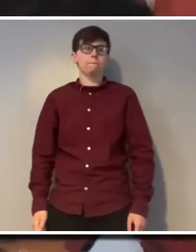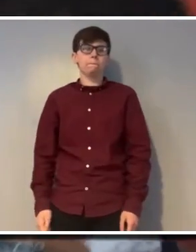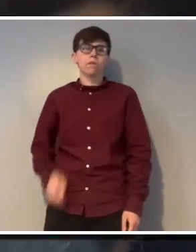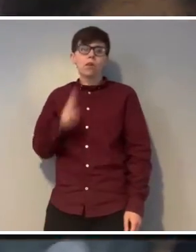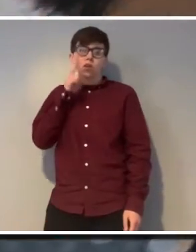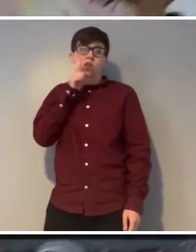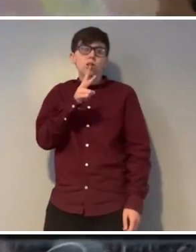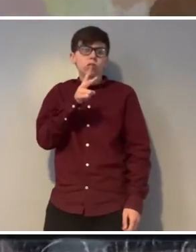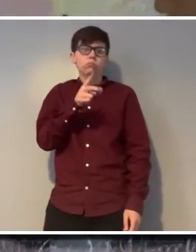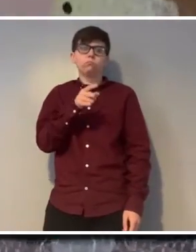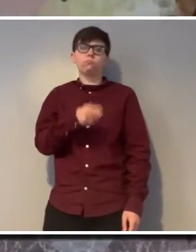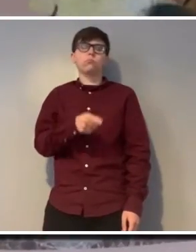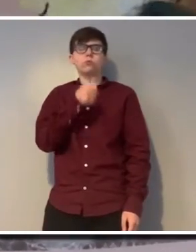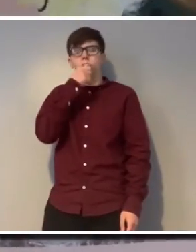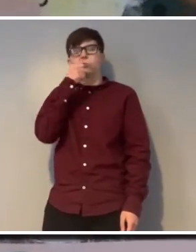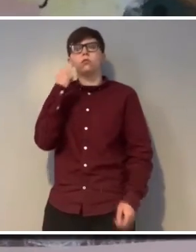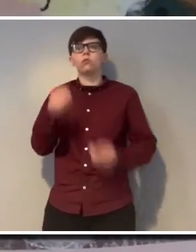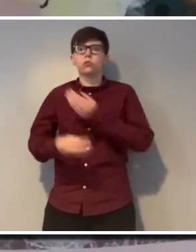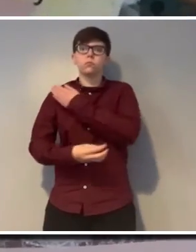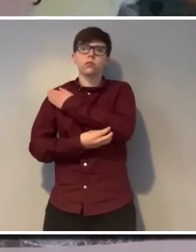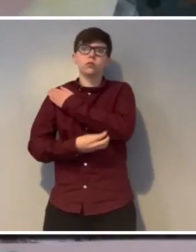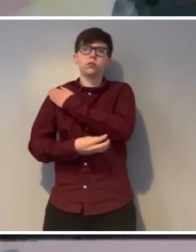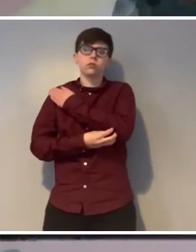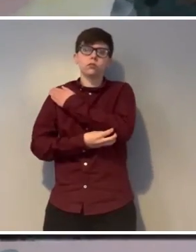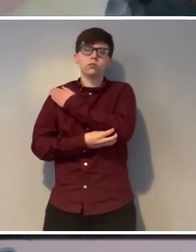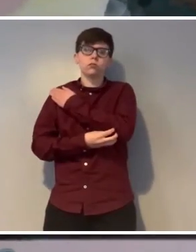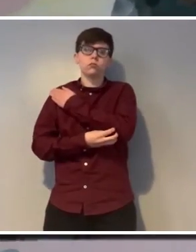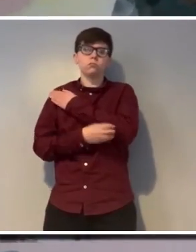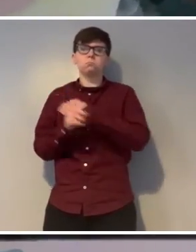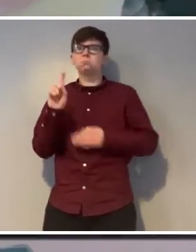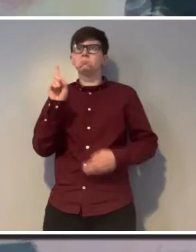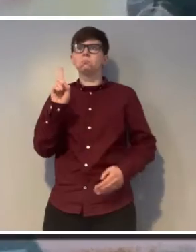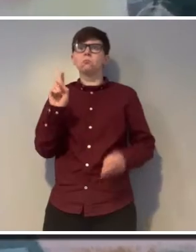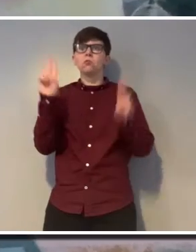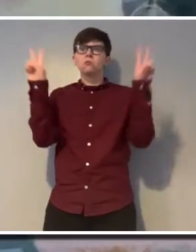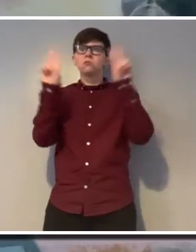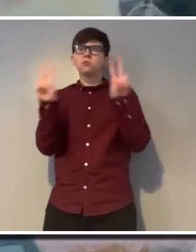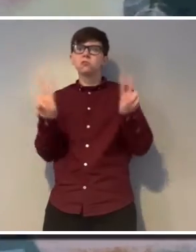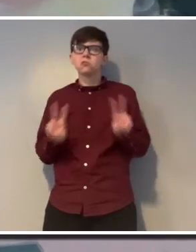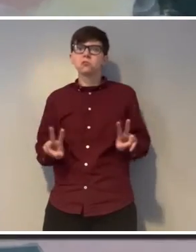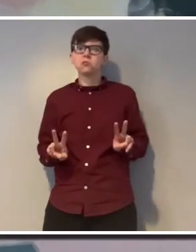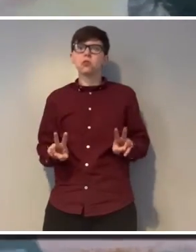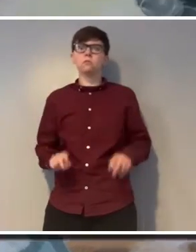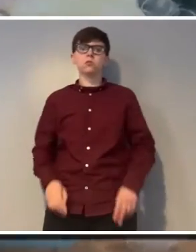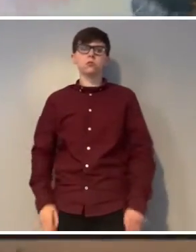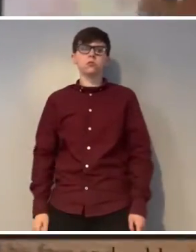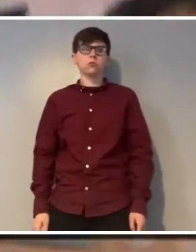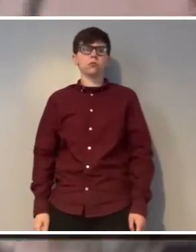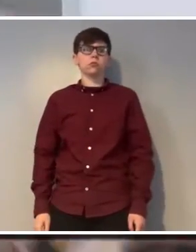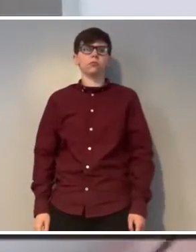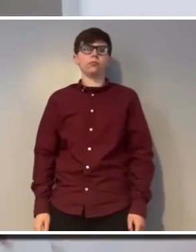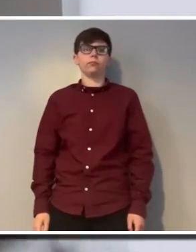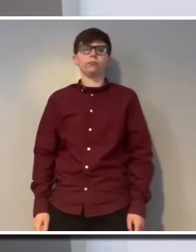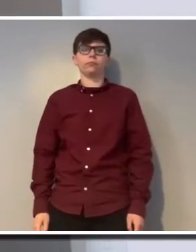snack. Oh, look at those lovely biscuits. Can you see what shapes they are?